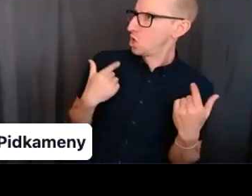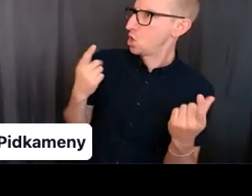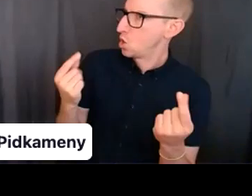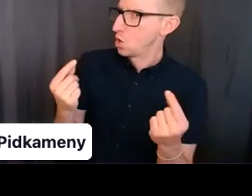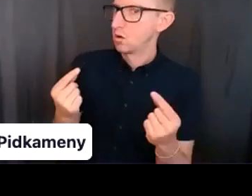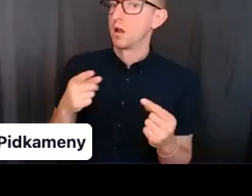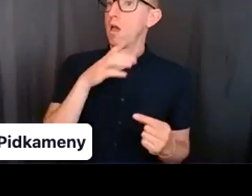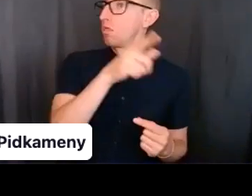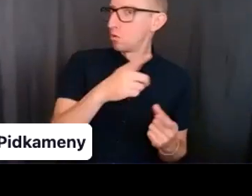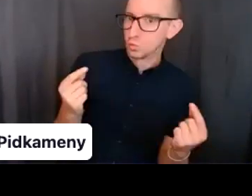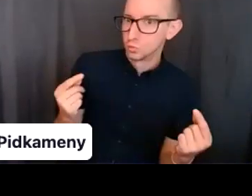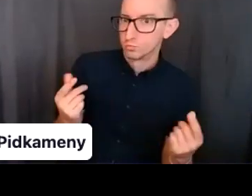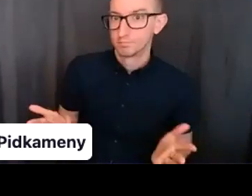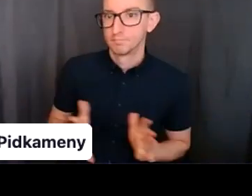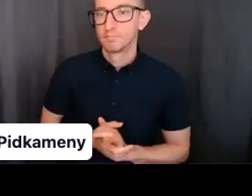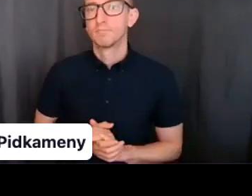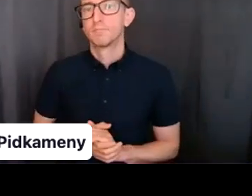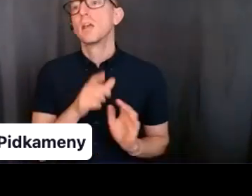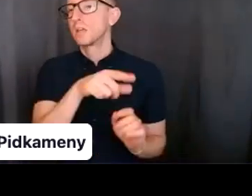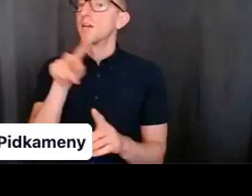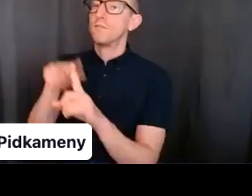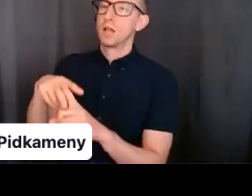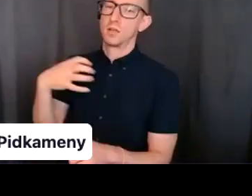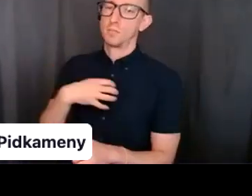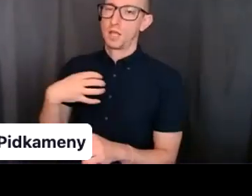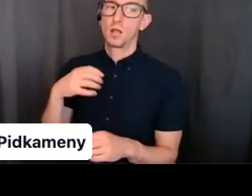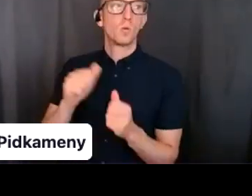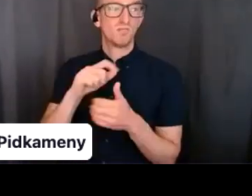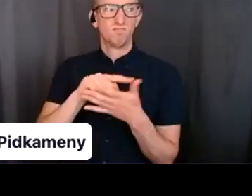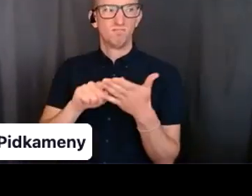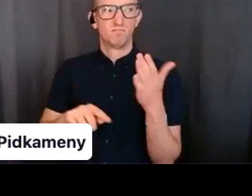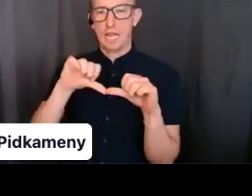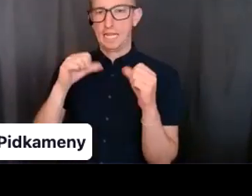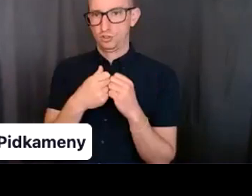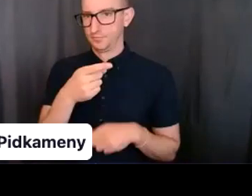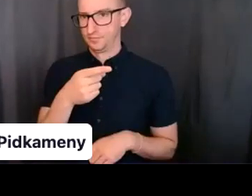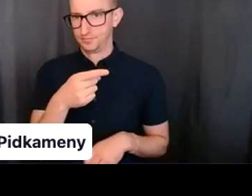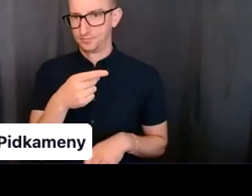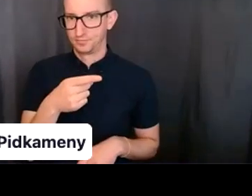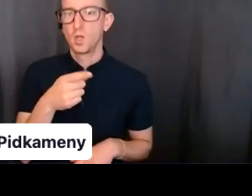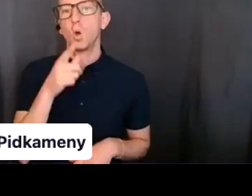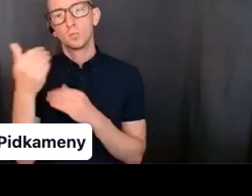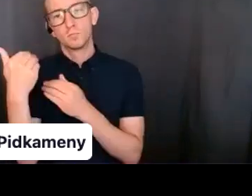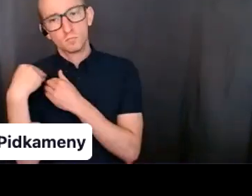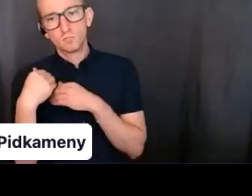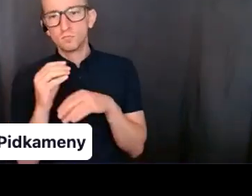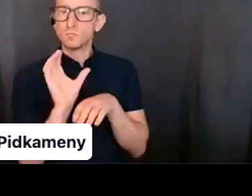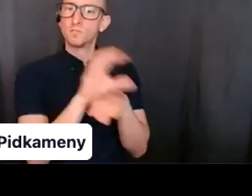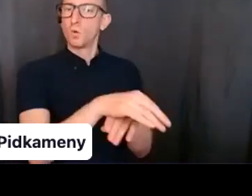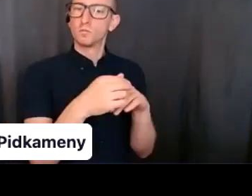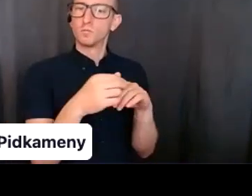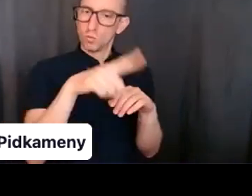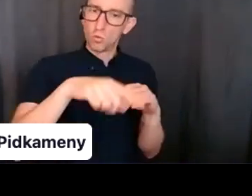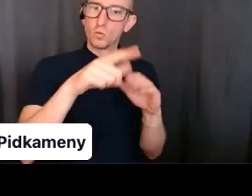formally is to file a complaint with one of the agencies enforcing the relevant law that they believe has